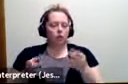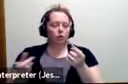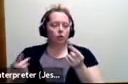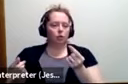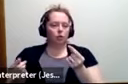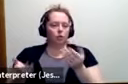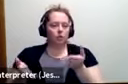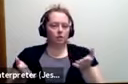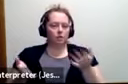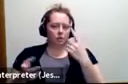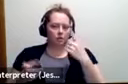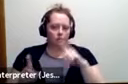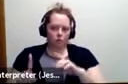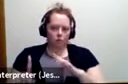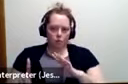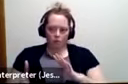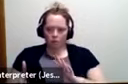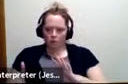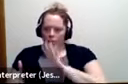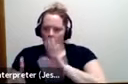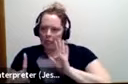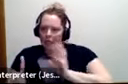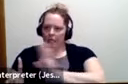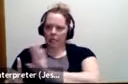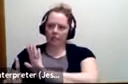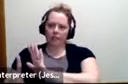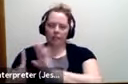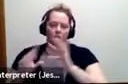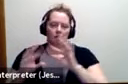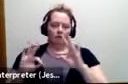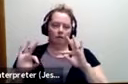family and how they have truly